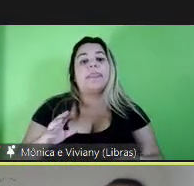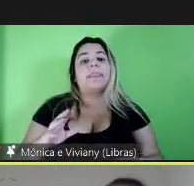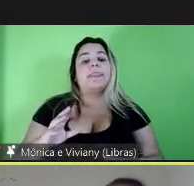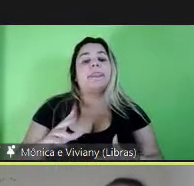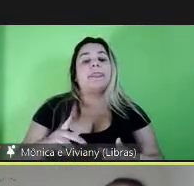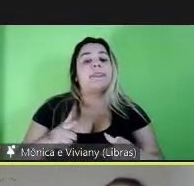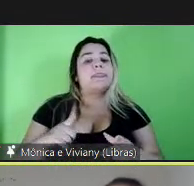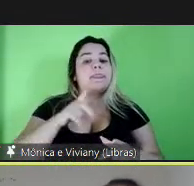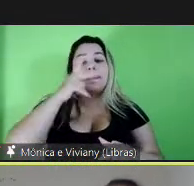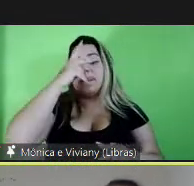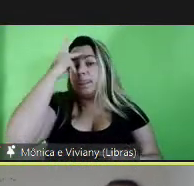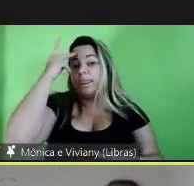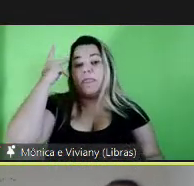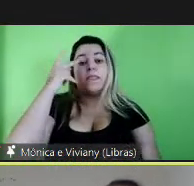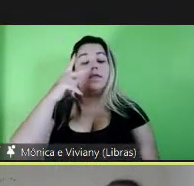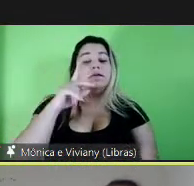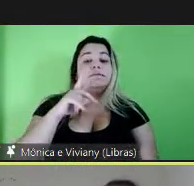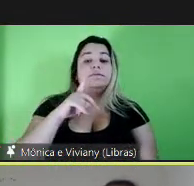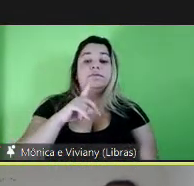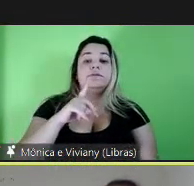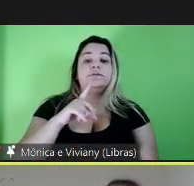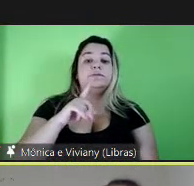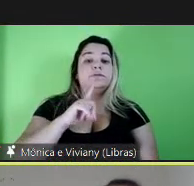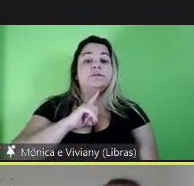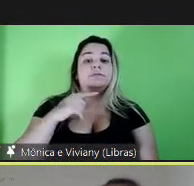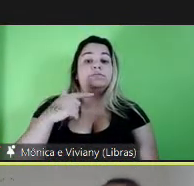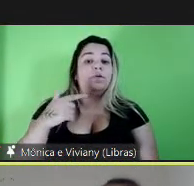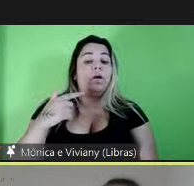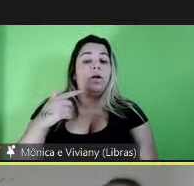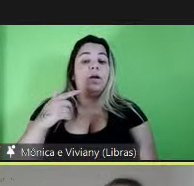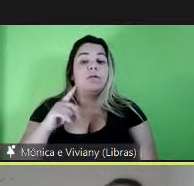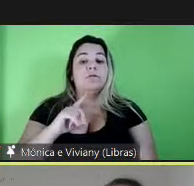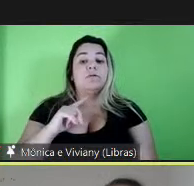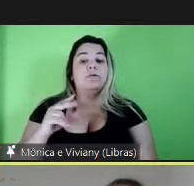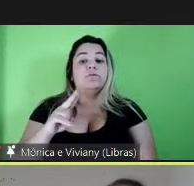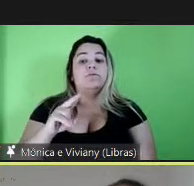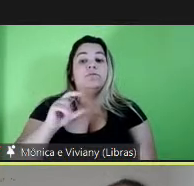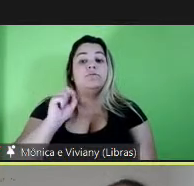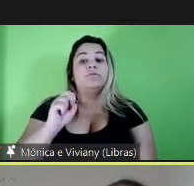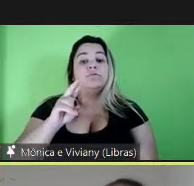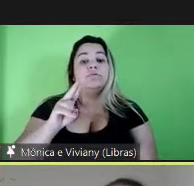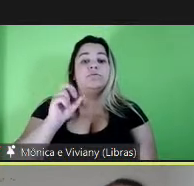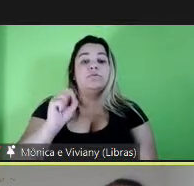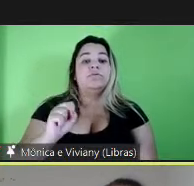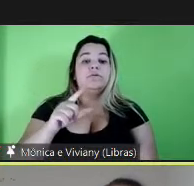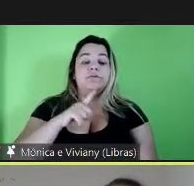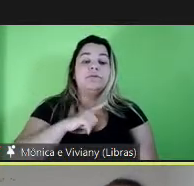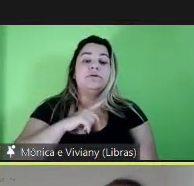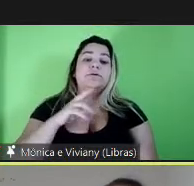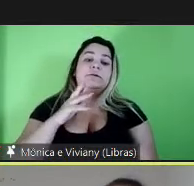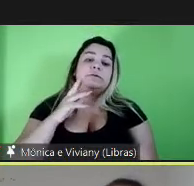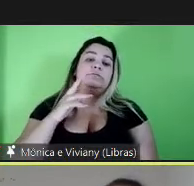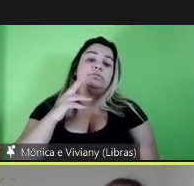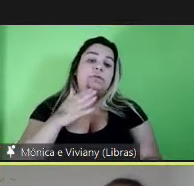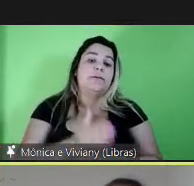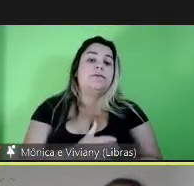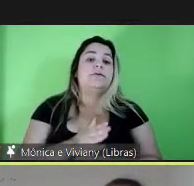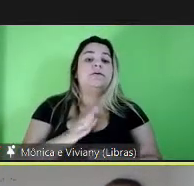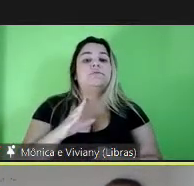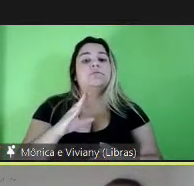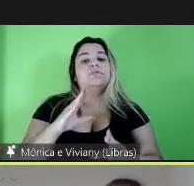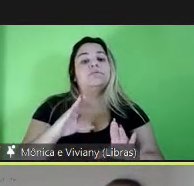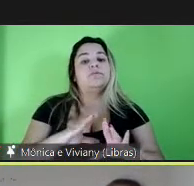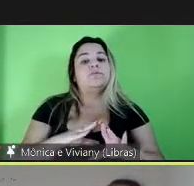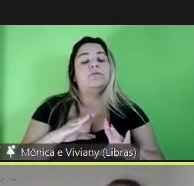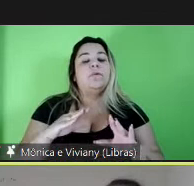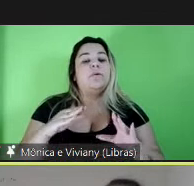issue of urbanization, people who are not dependent on SUS but have this